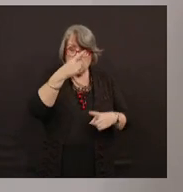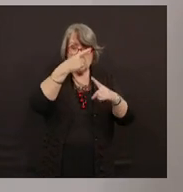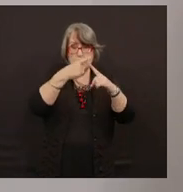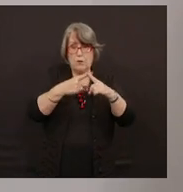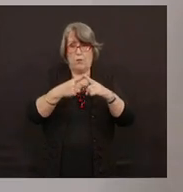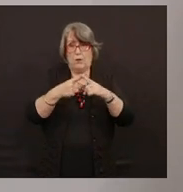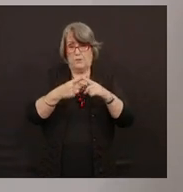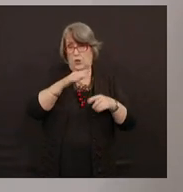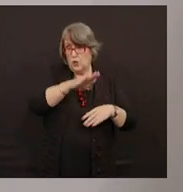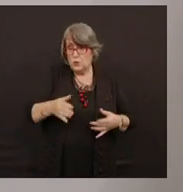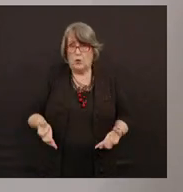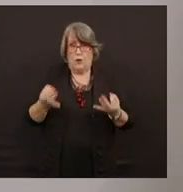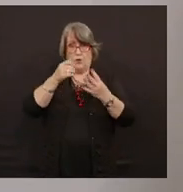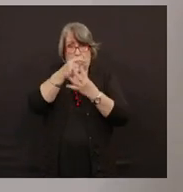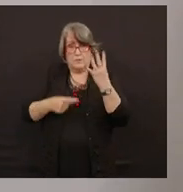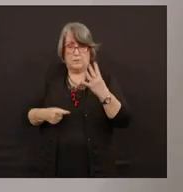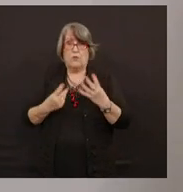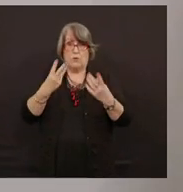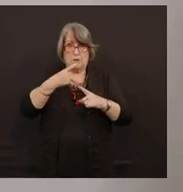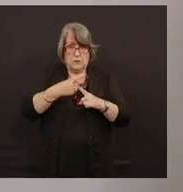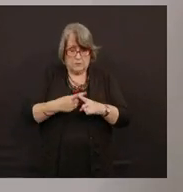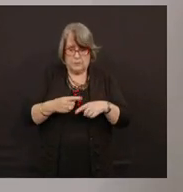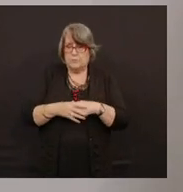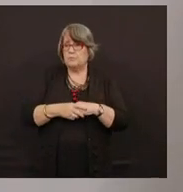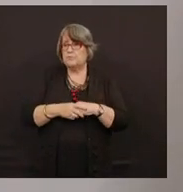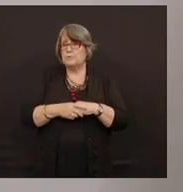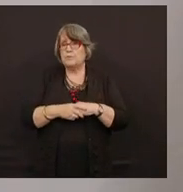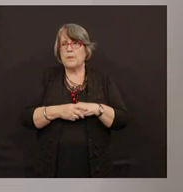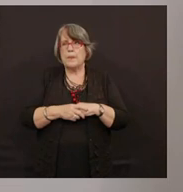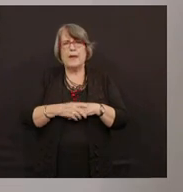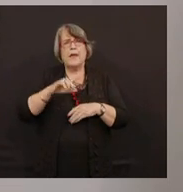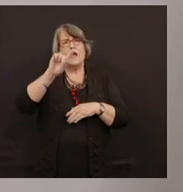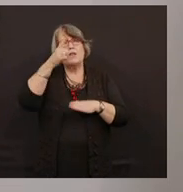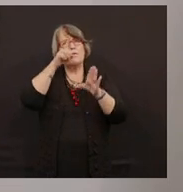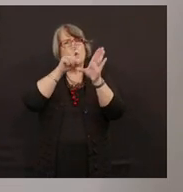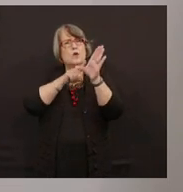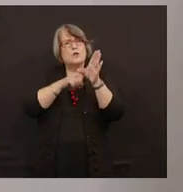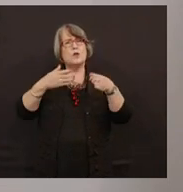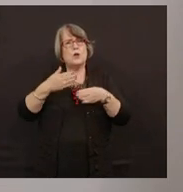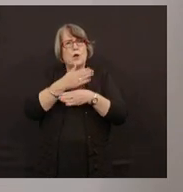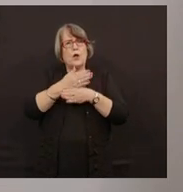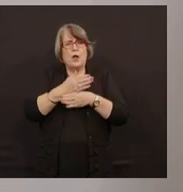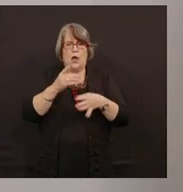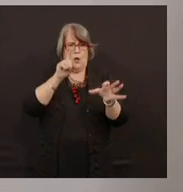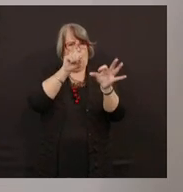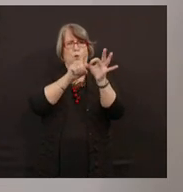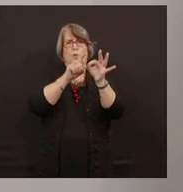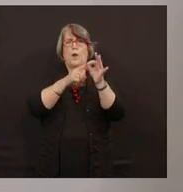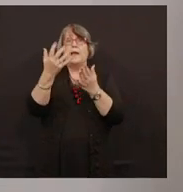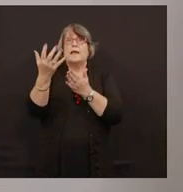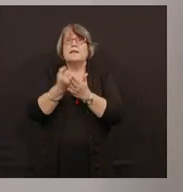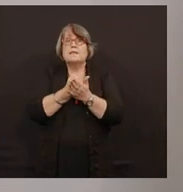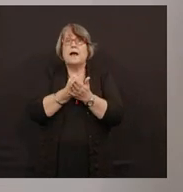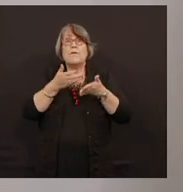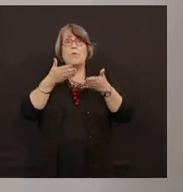the amount of children who don't have disability. In just its first year of operation, the Quality and Safeguards Commission